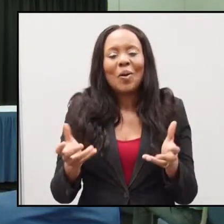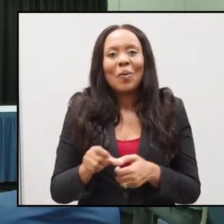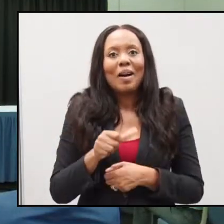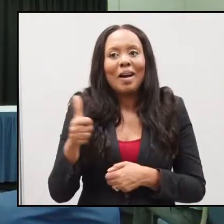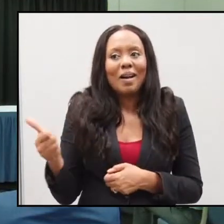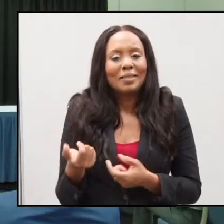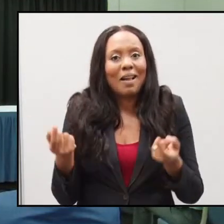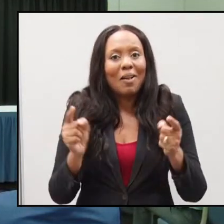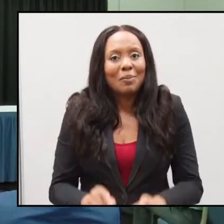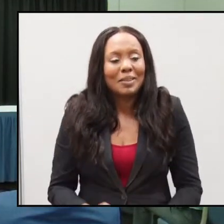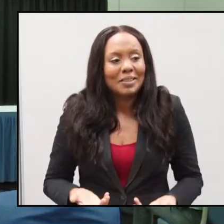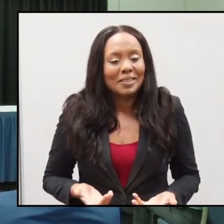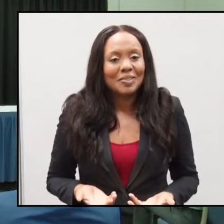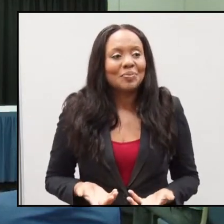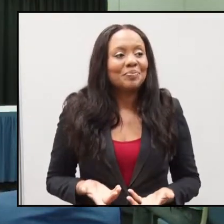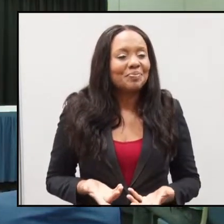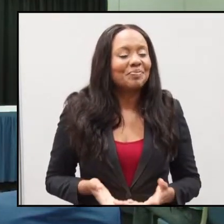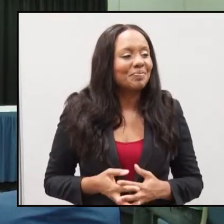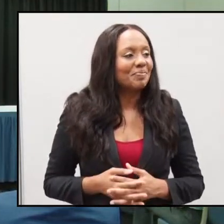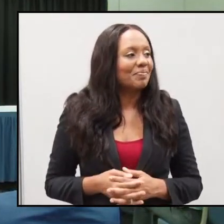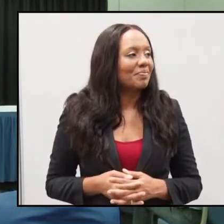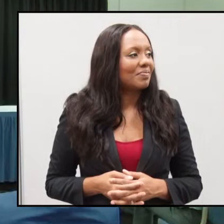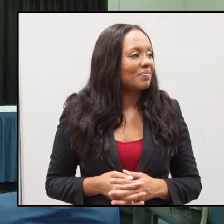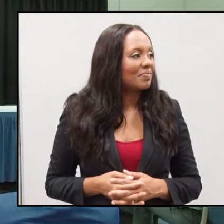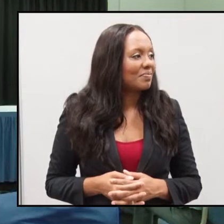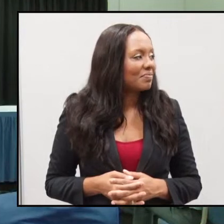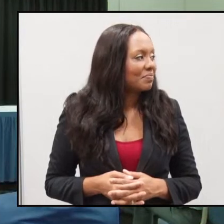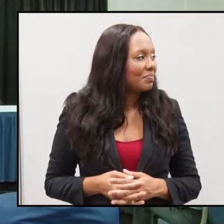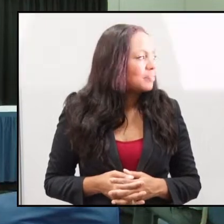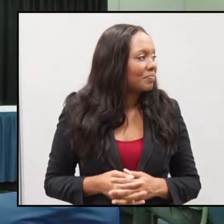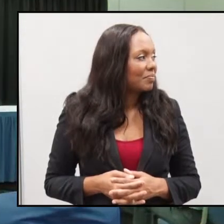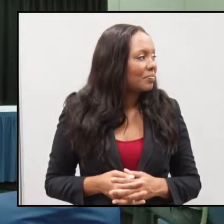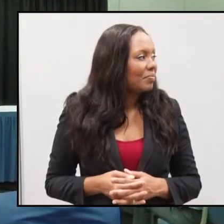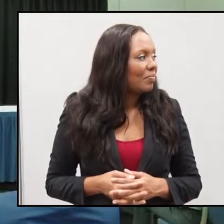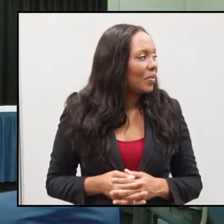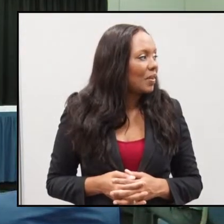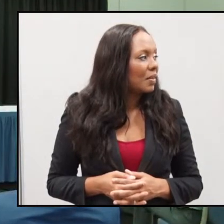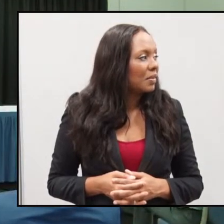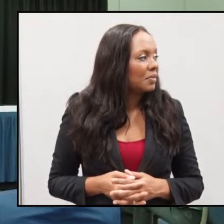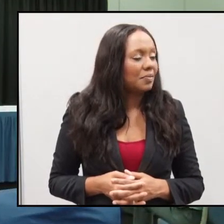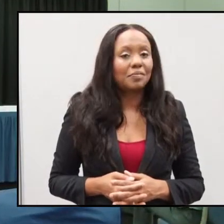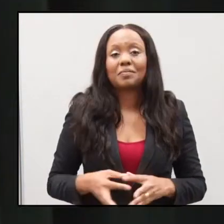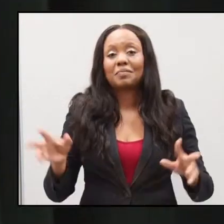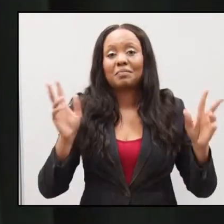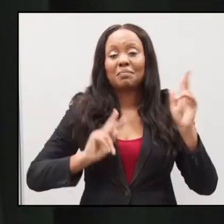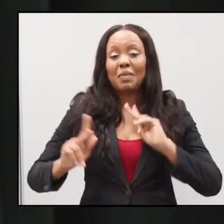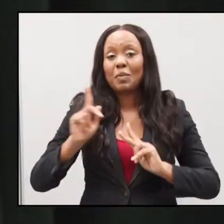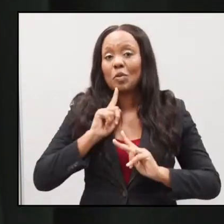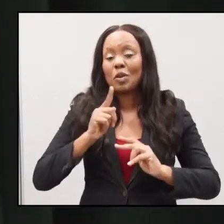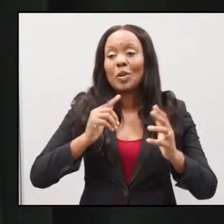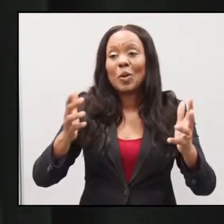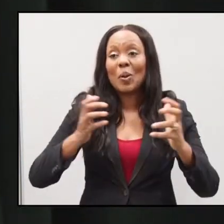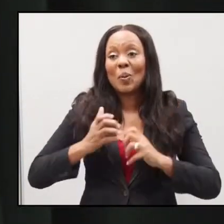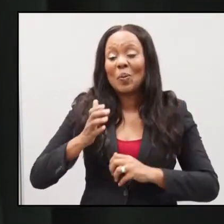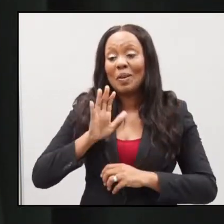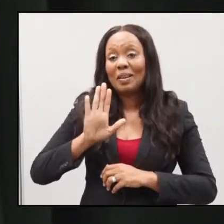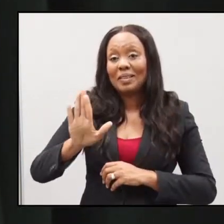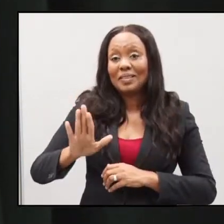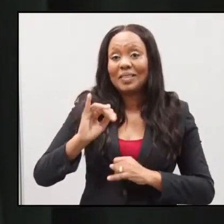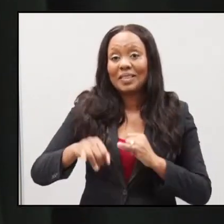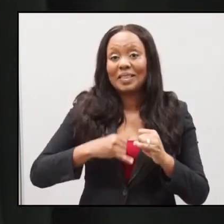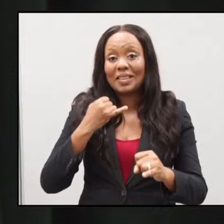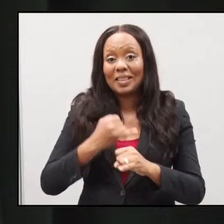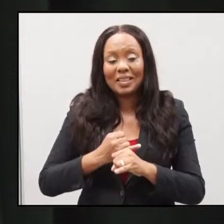also have to observe that he, because he's in such great demand internationally, will be taking his leave very shortly to a flight to his